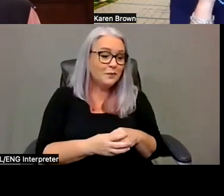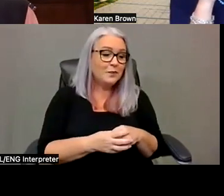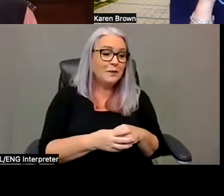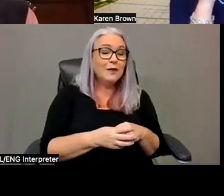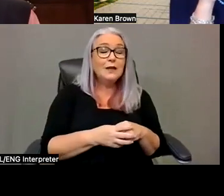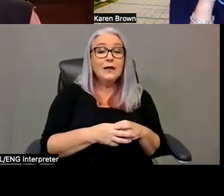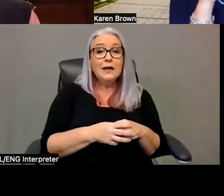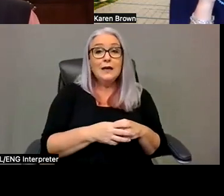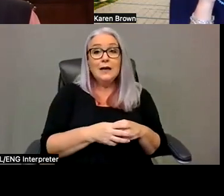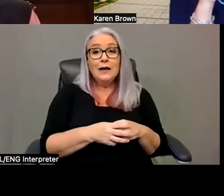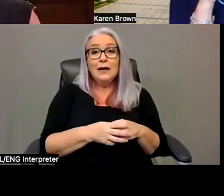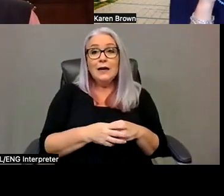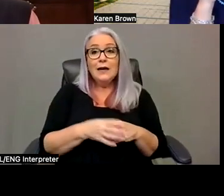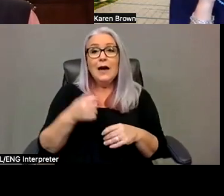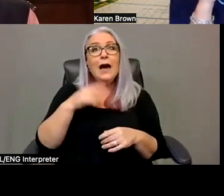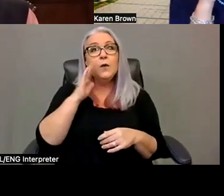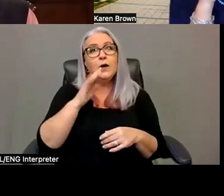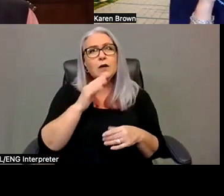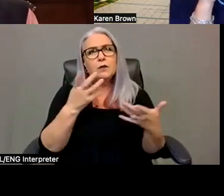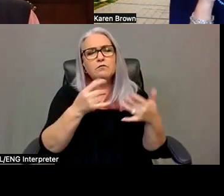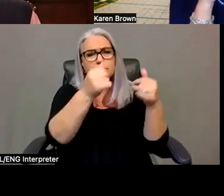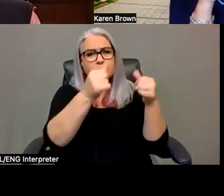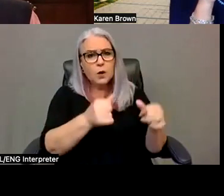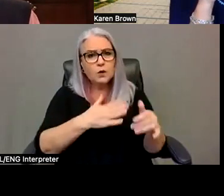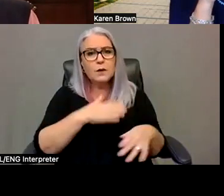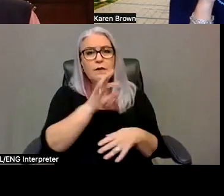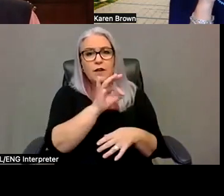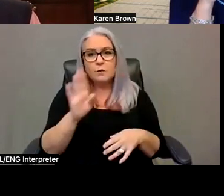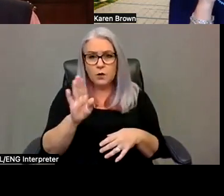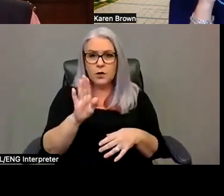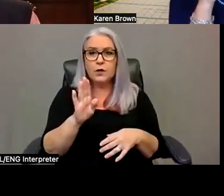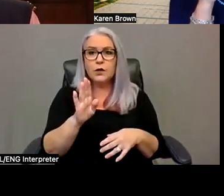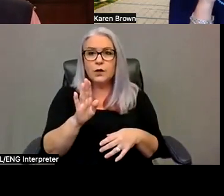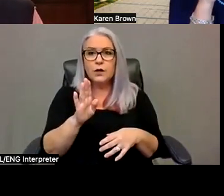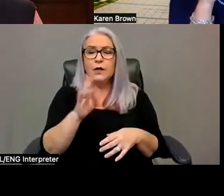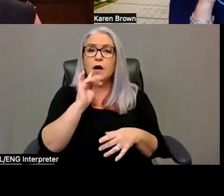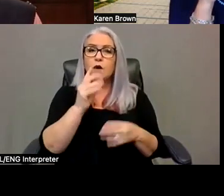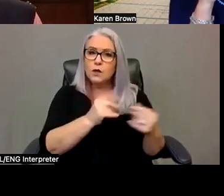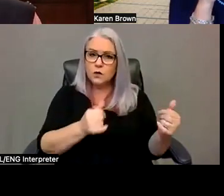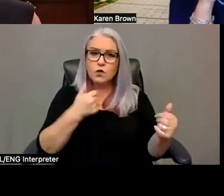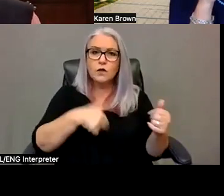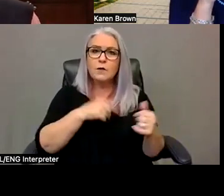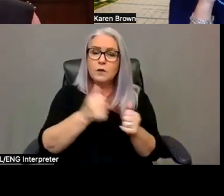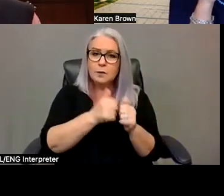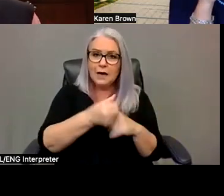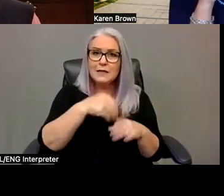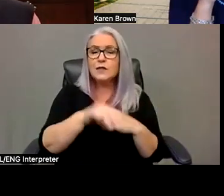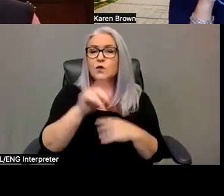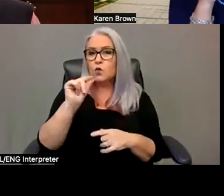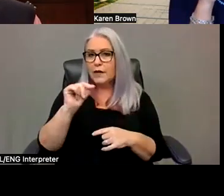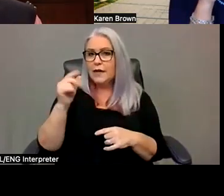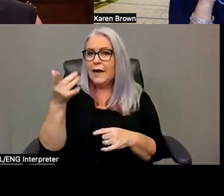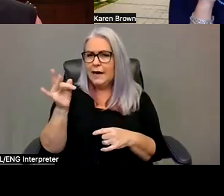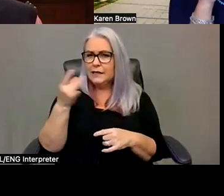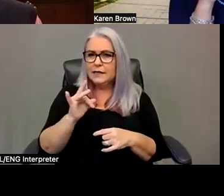will put on my Facebook page a resolution that was going to be passed in 2018 about Tarrytown having